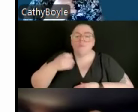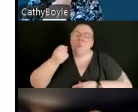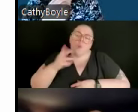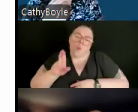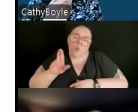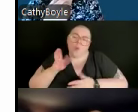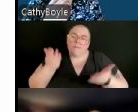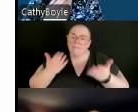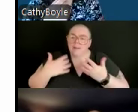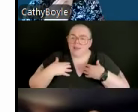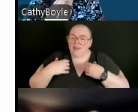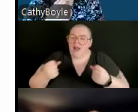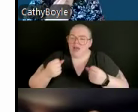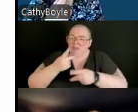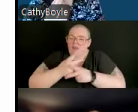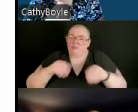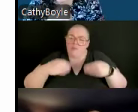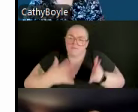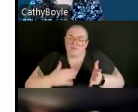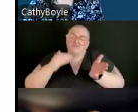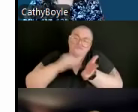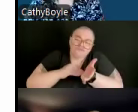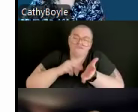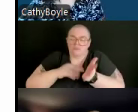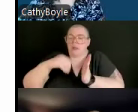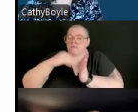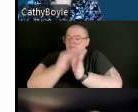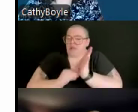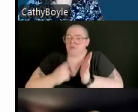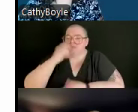asked to confirm the person has a disability by filling out a form.